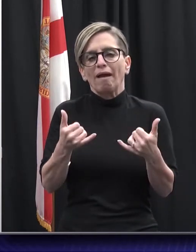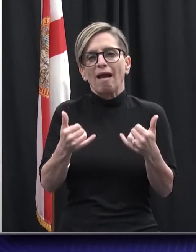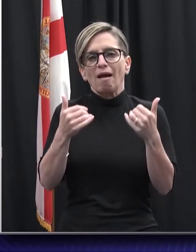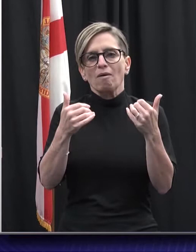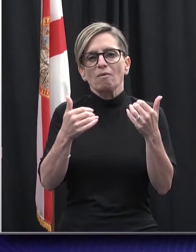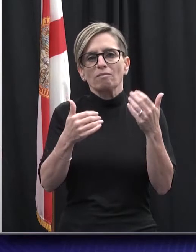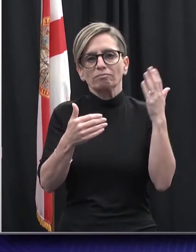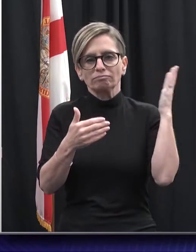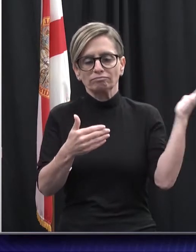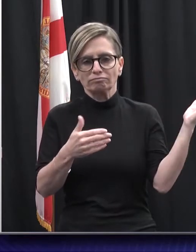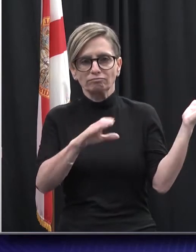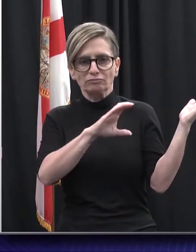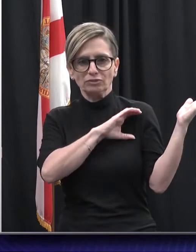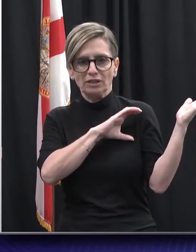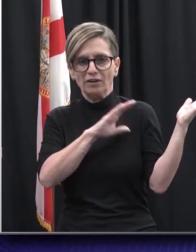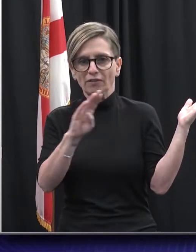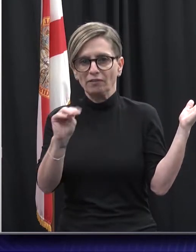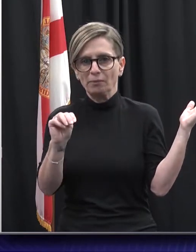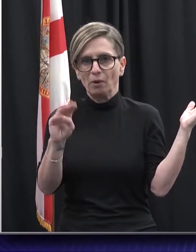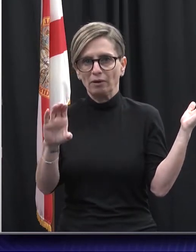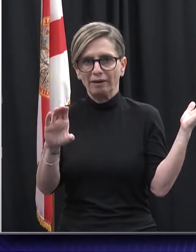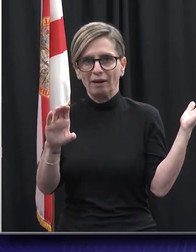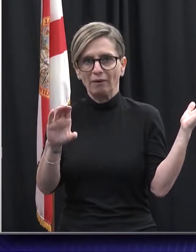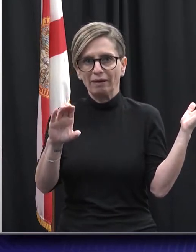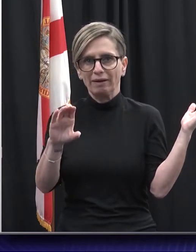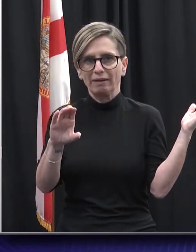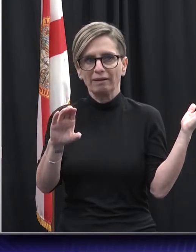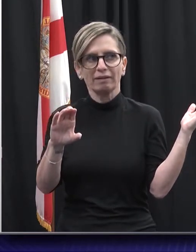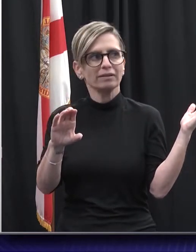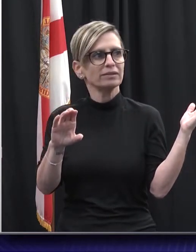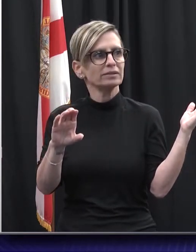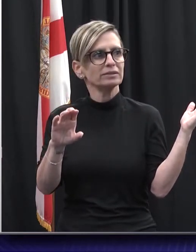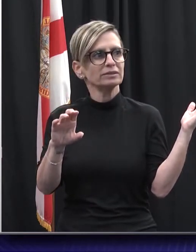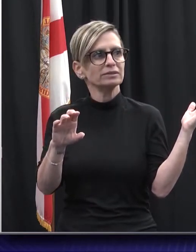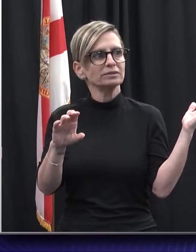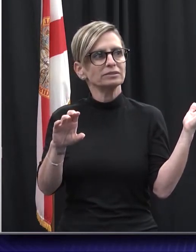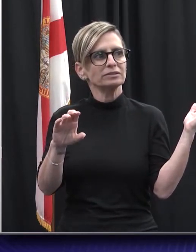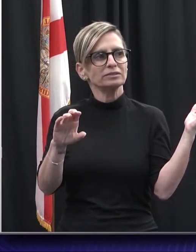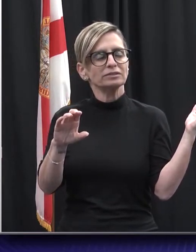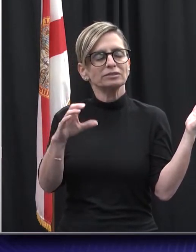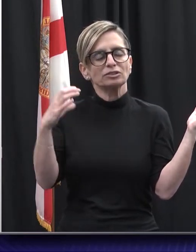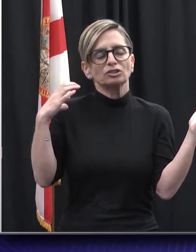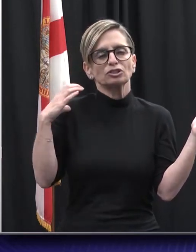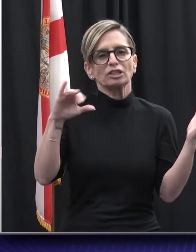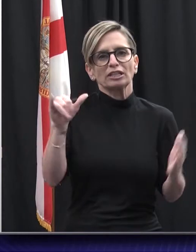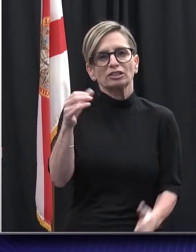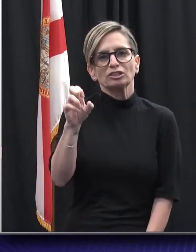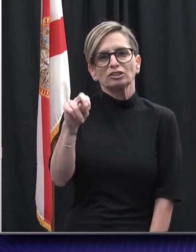Martin County, Harold Jenkins, for a few words. Chair Jenkins.